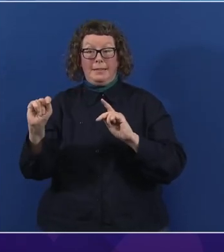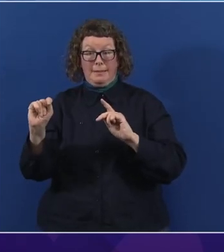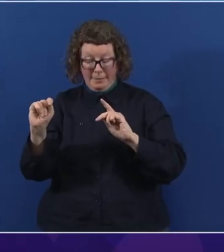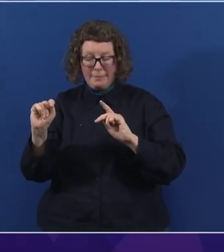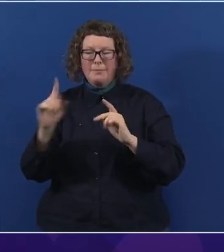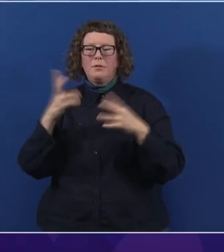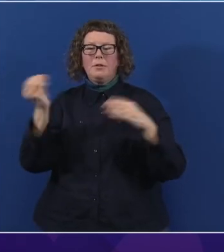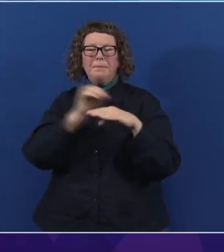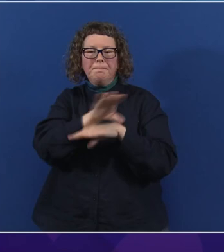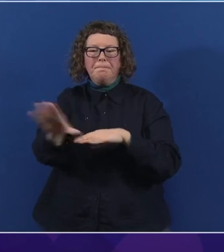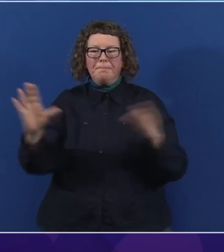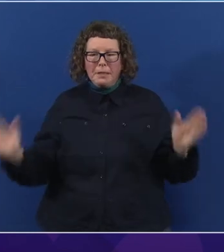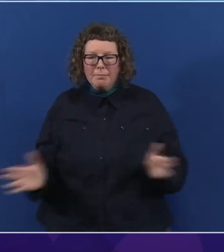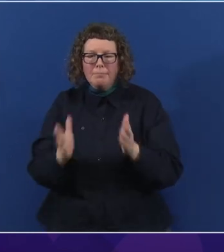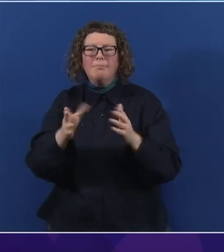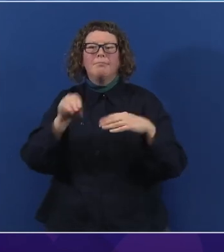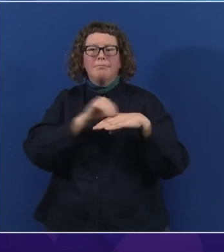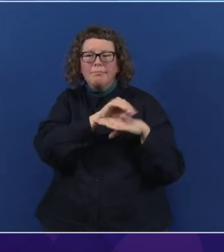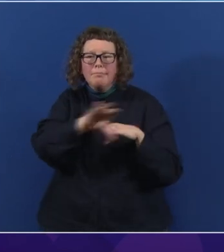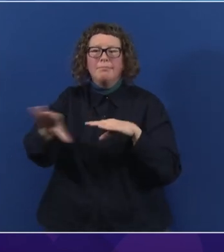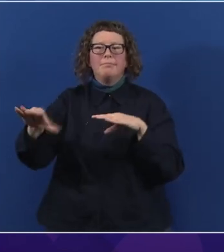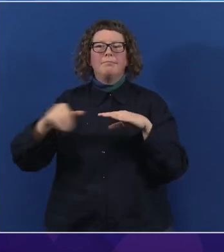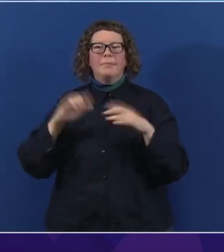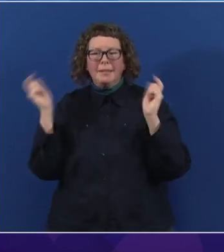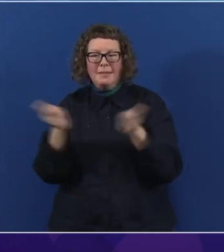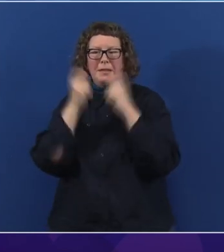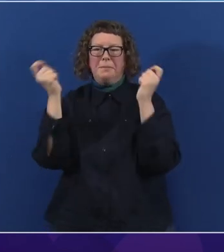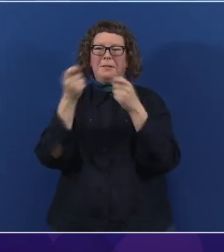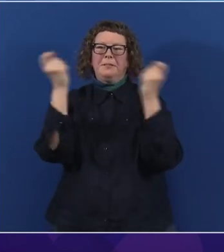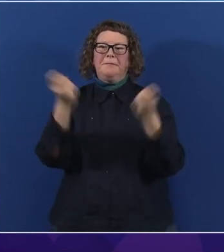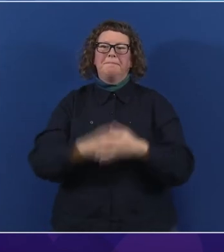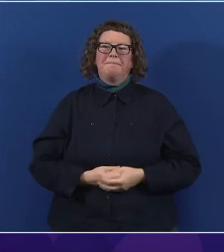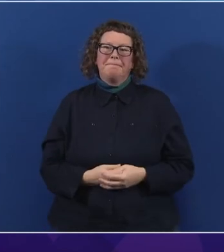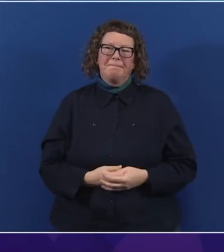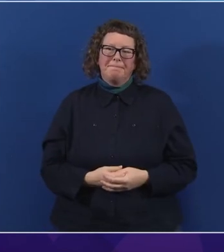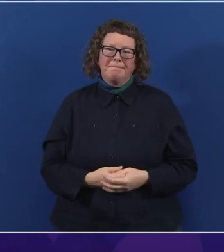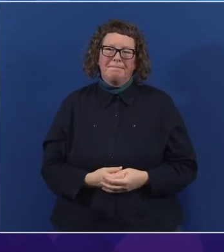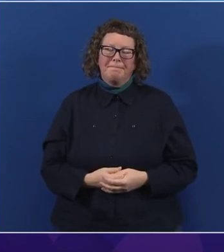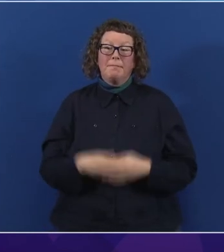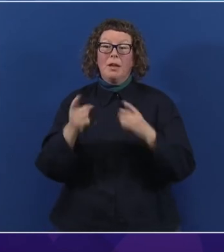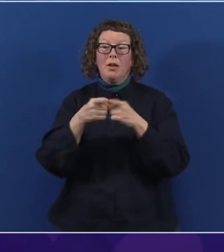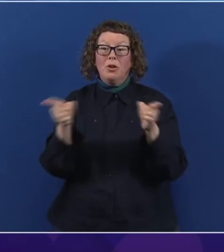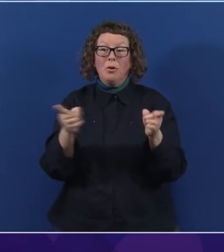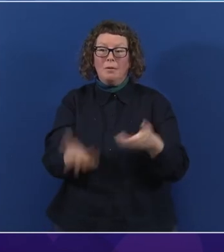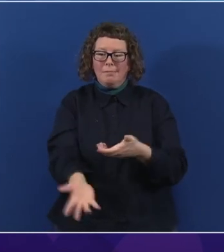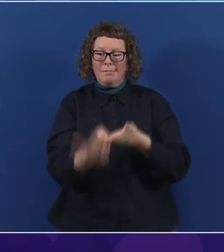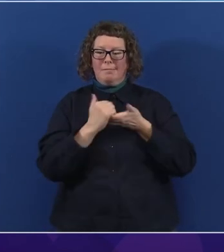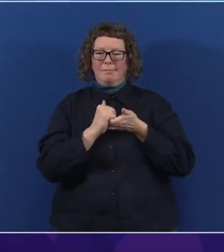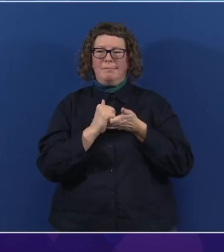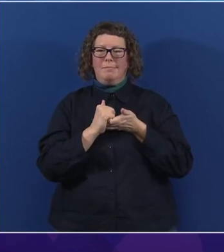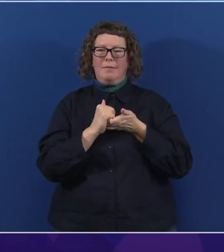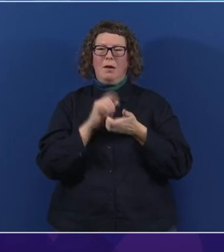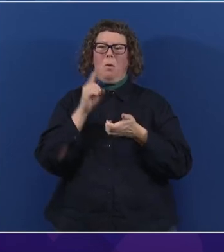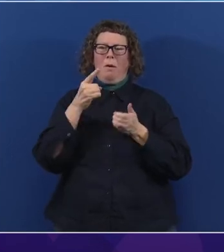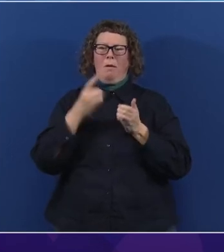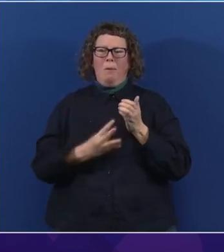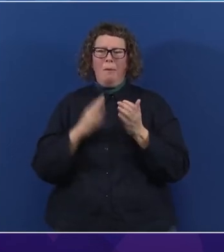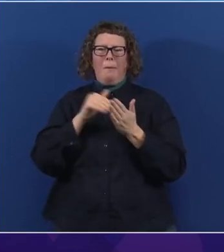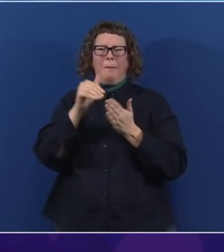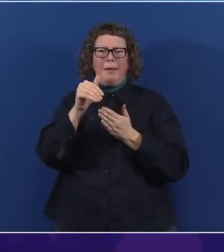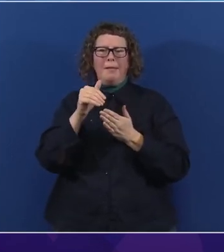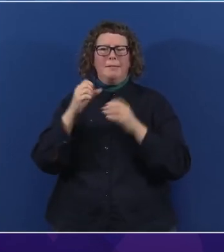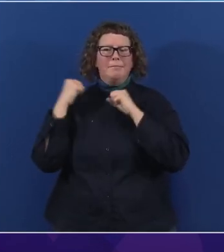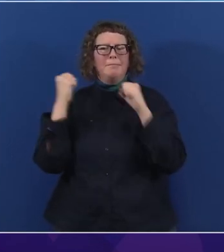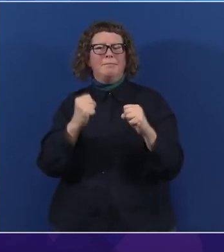inspiration, encouragement, support, and celebration. You are a part of a 250,000